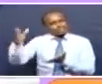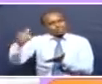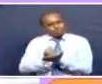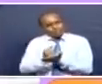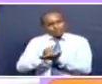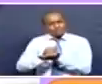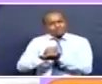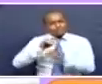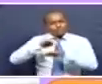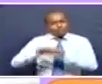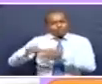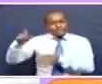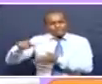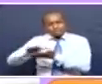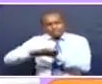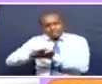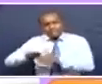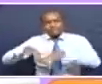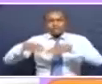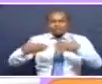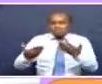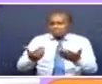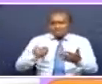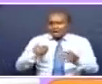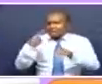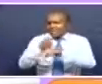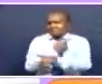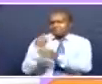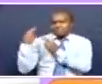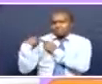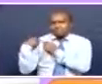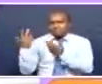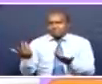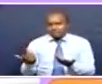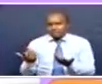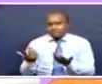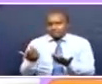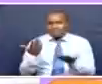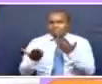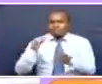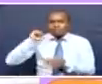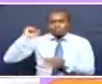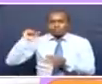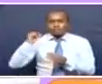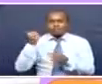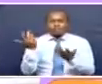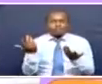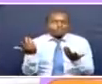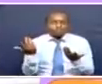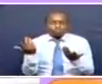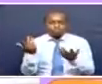employed to actually be able to serve some purpose, like maybe a political purpose. I give you a job and you campaign for